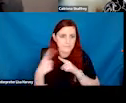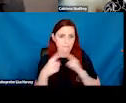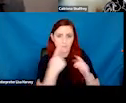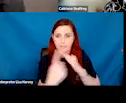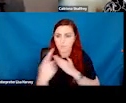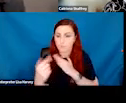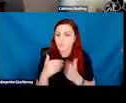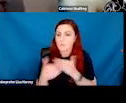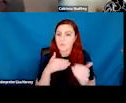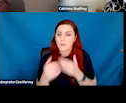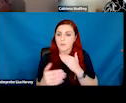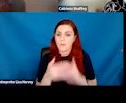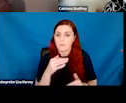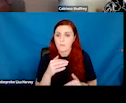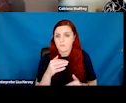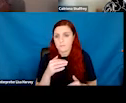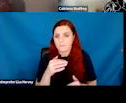of ability.